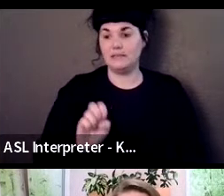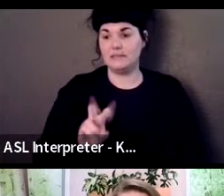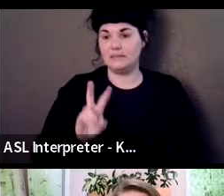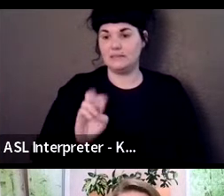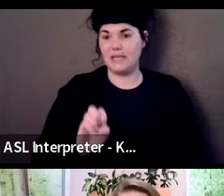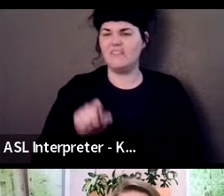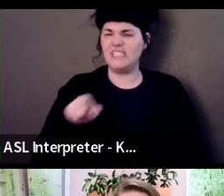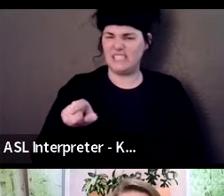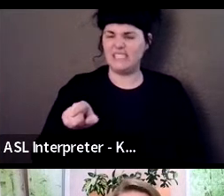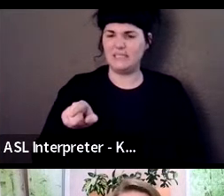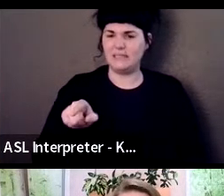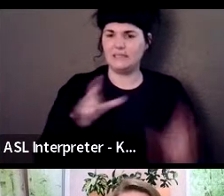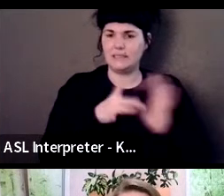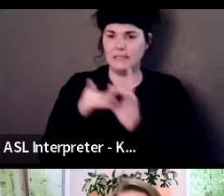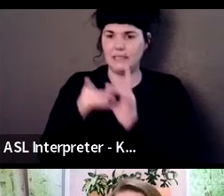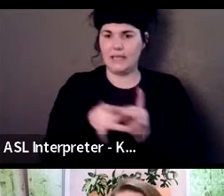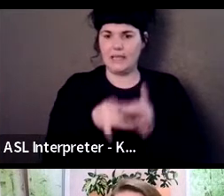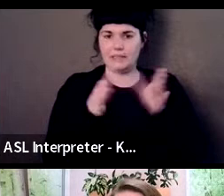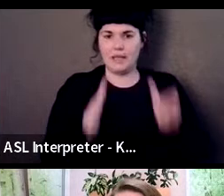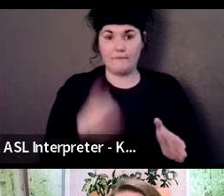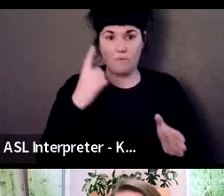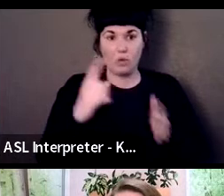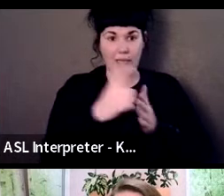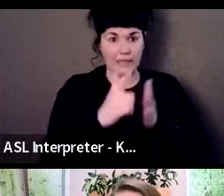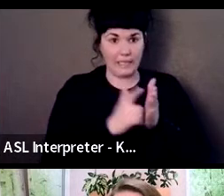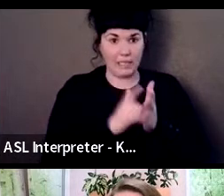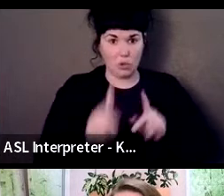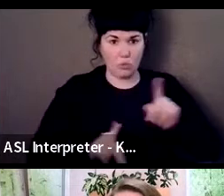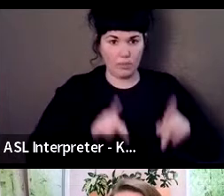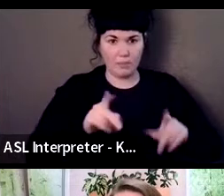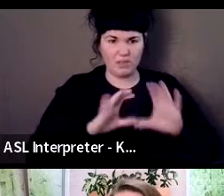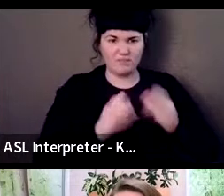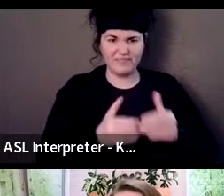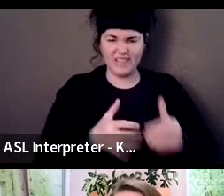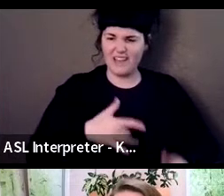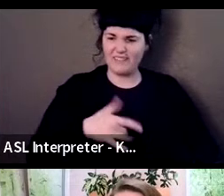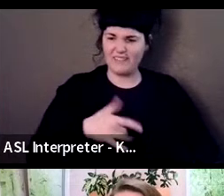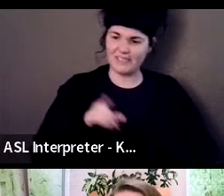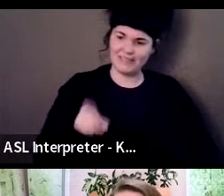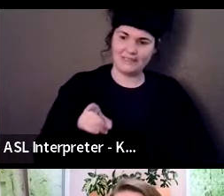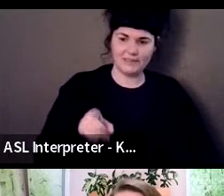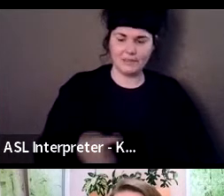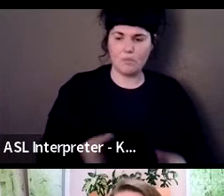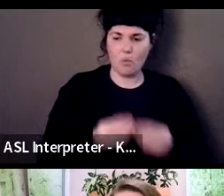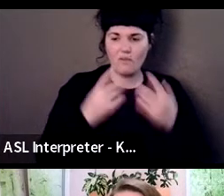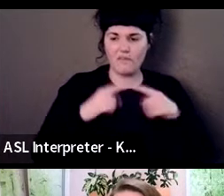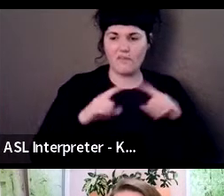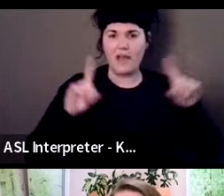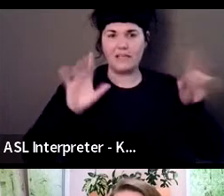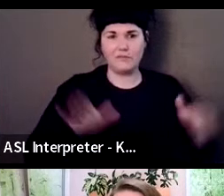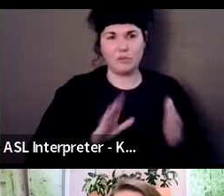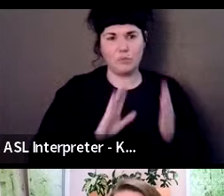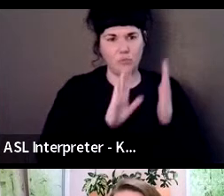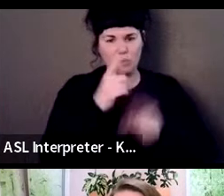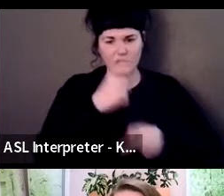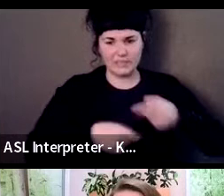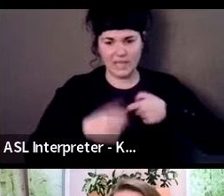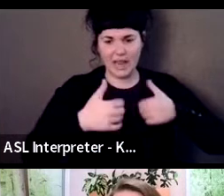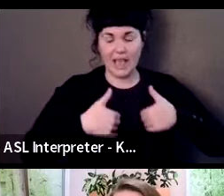more effective approach than putting together a three-person committee or three-person